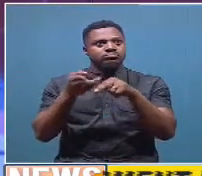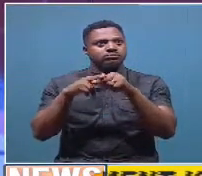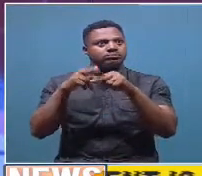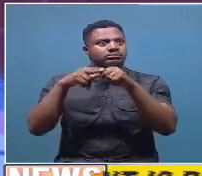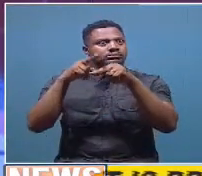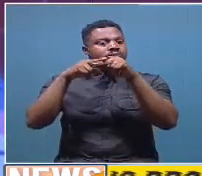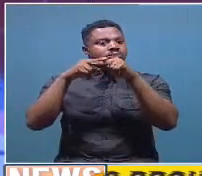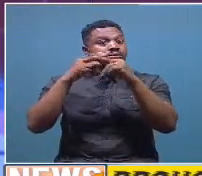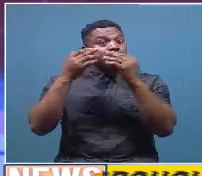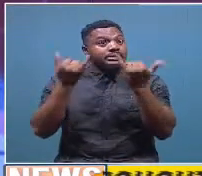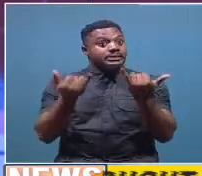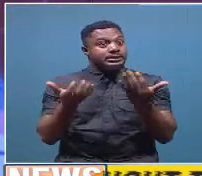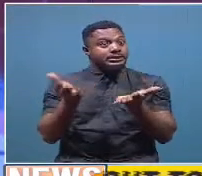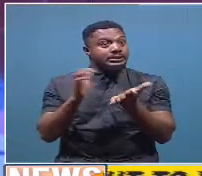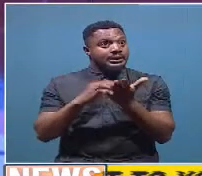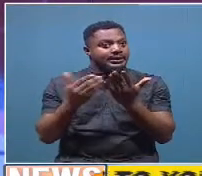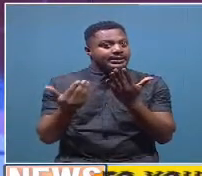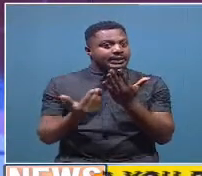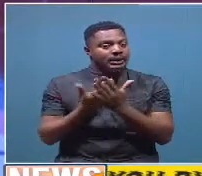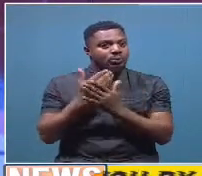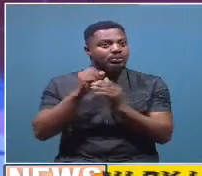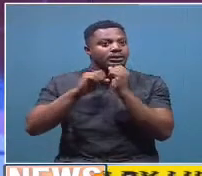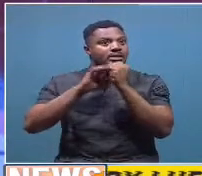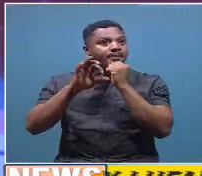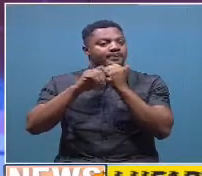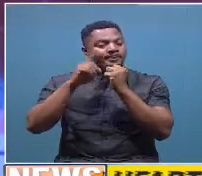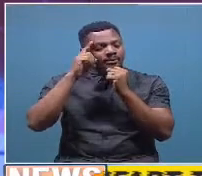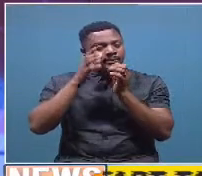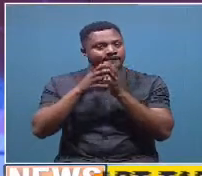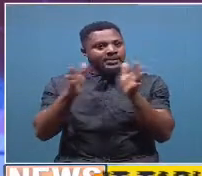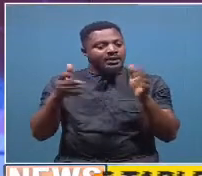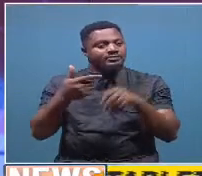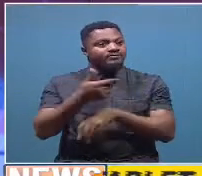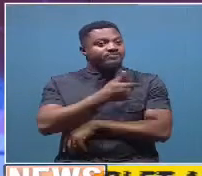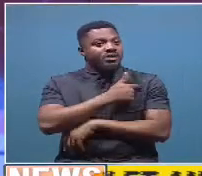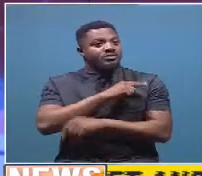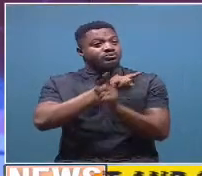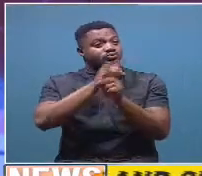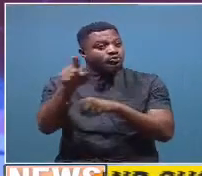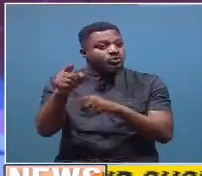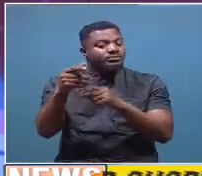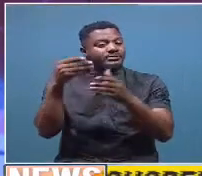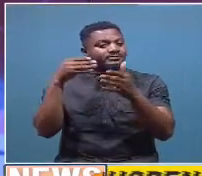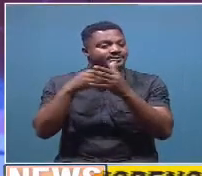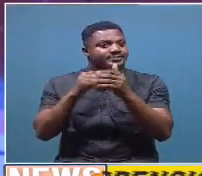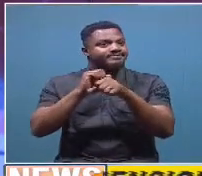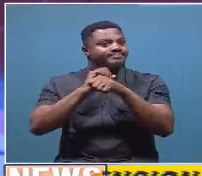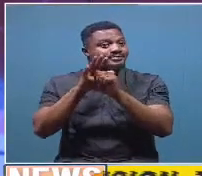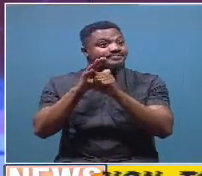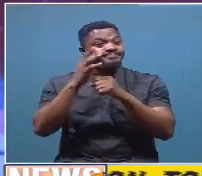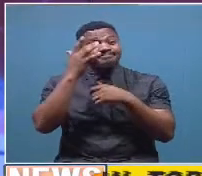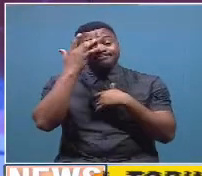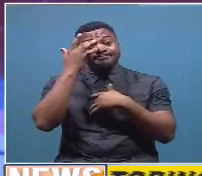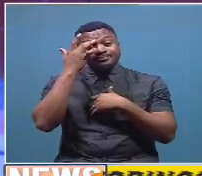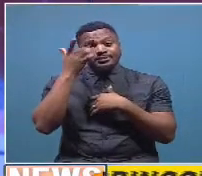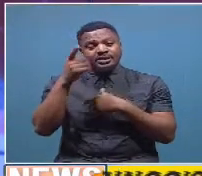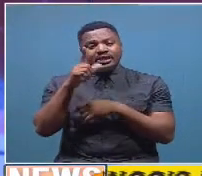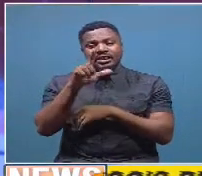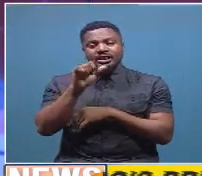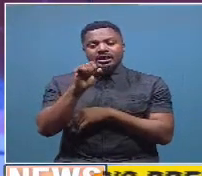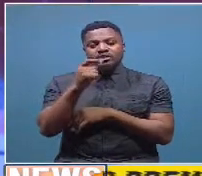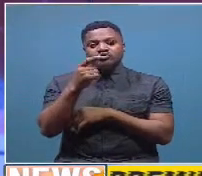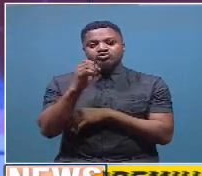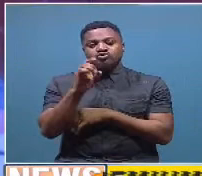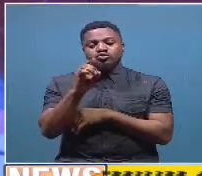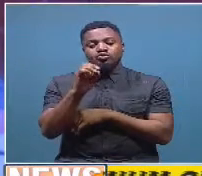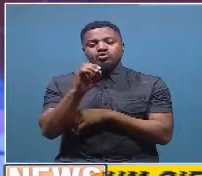has necessitated a renewed campaign for mass vaccination against the pandemic. The Lejokuku Municipal